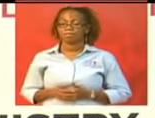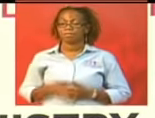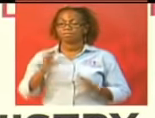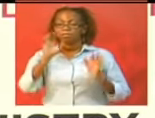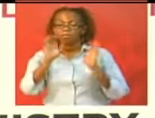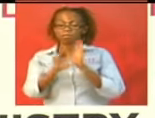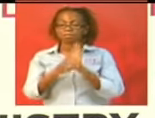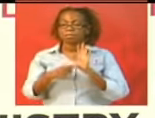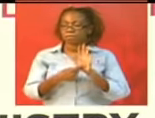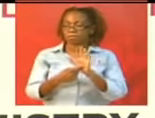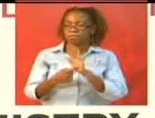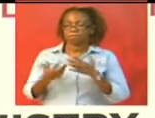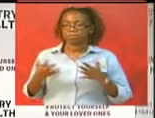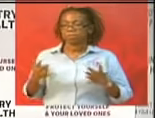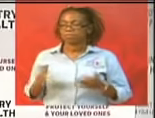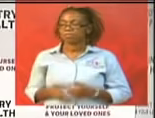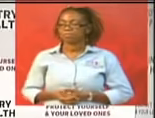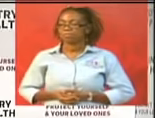morning.